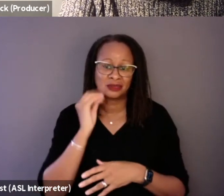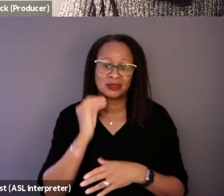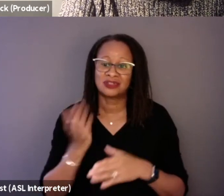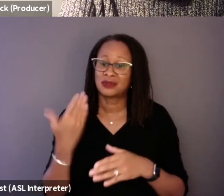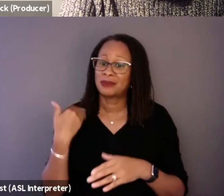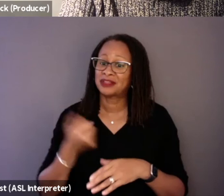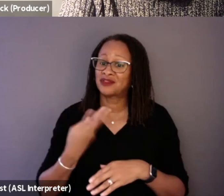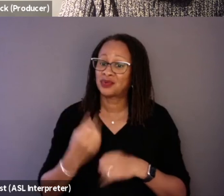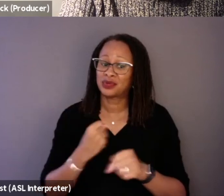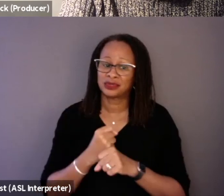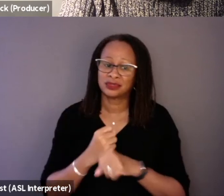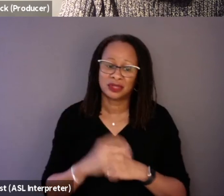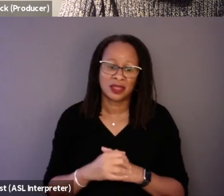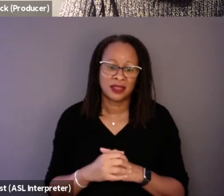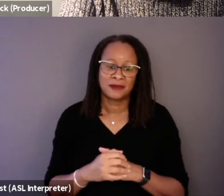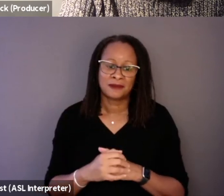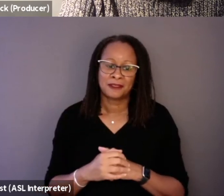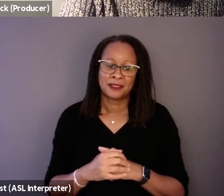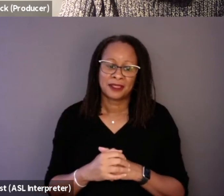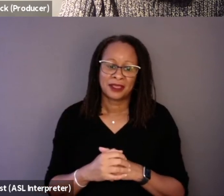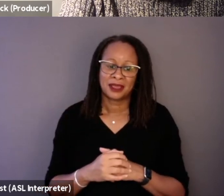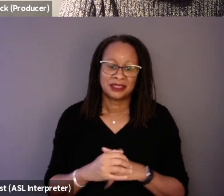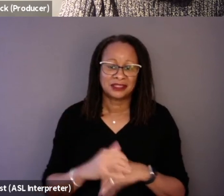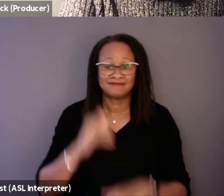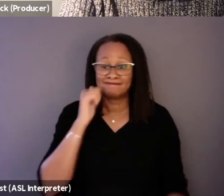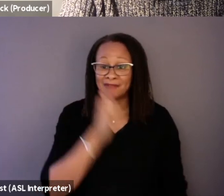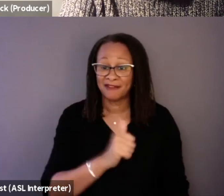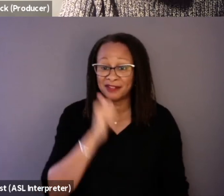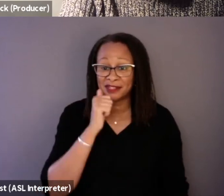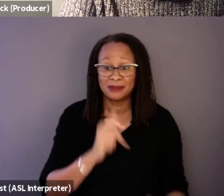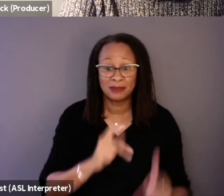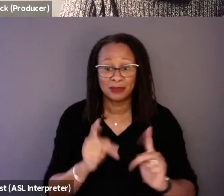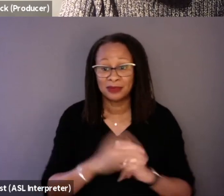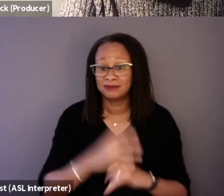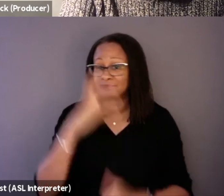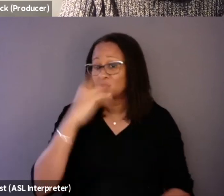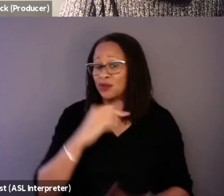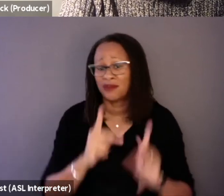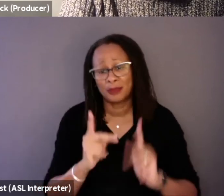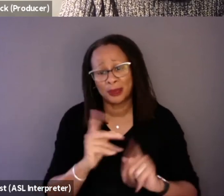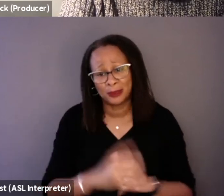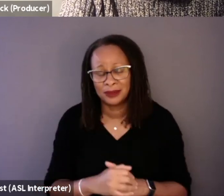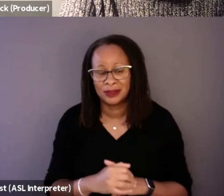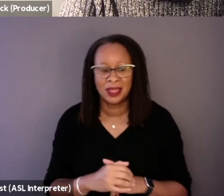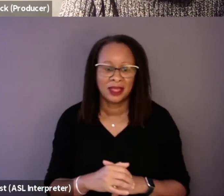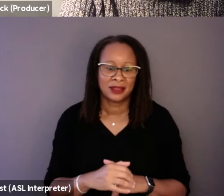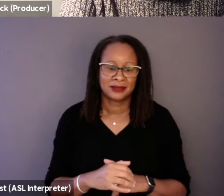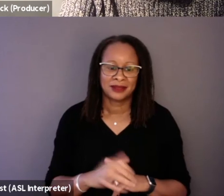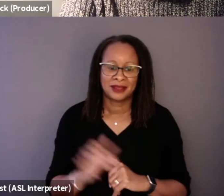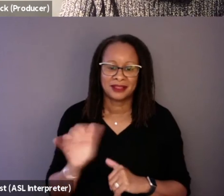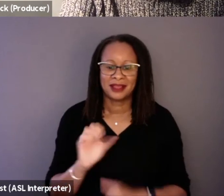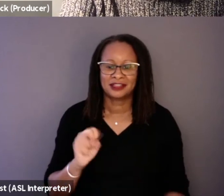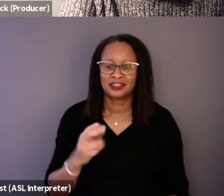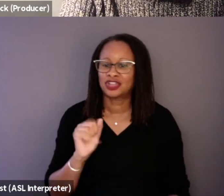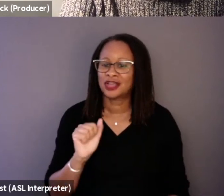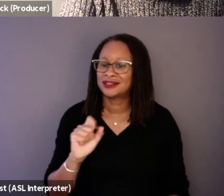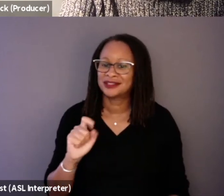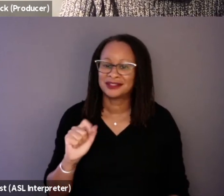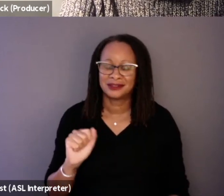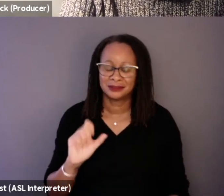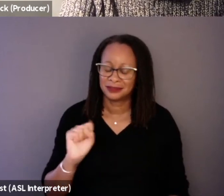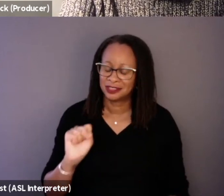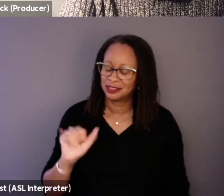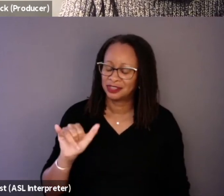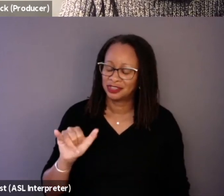That it's just ordinary folk, ordinary beautiful people like Shaista and Benazir and their families,